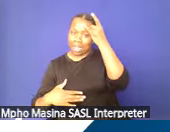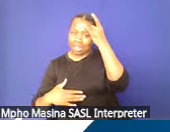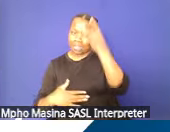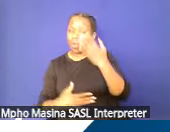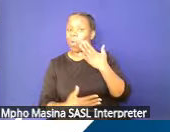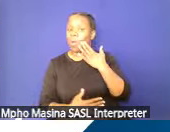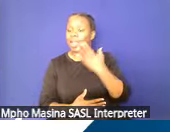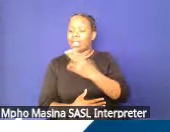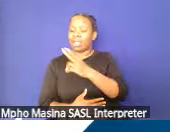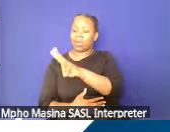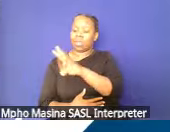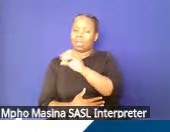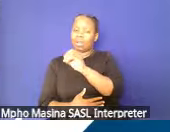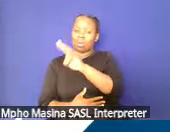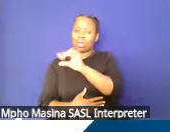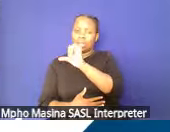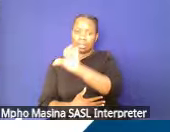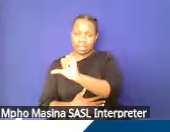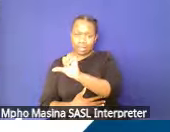2026